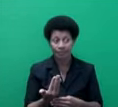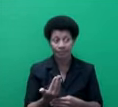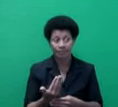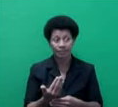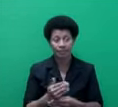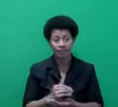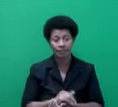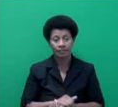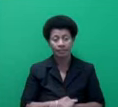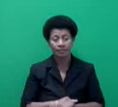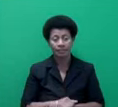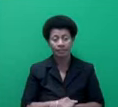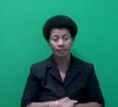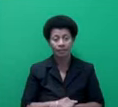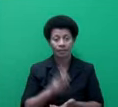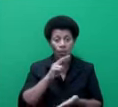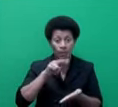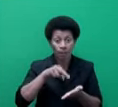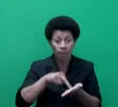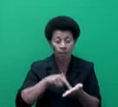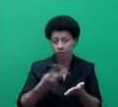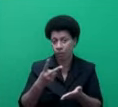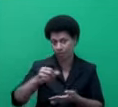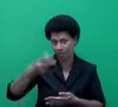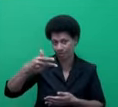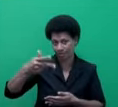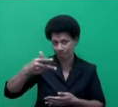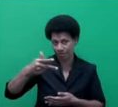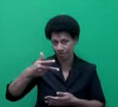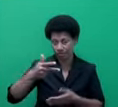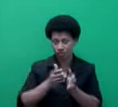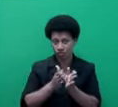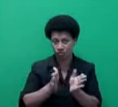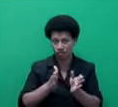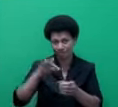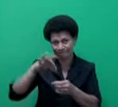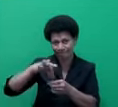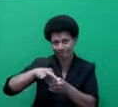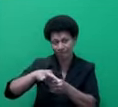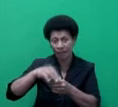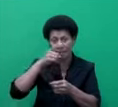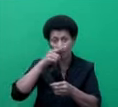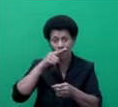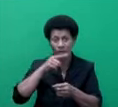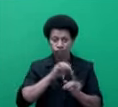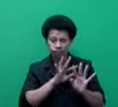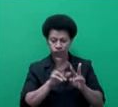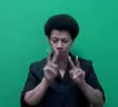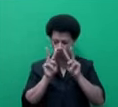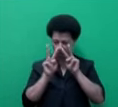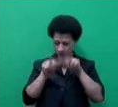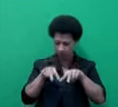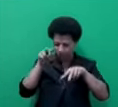in its report following the 2018 general election, the Multinational Observer Group again said the Fijian